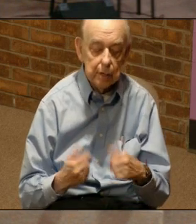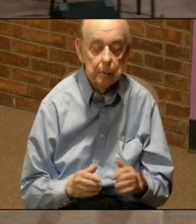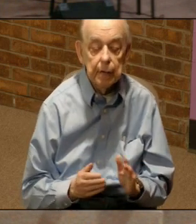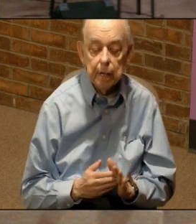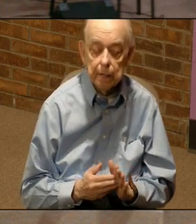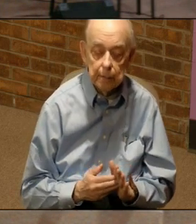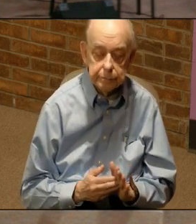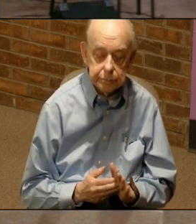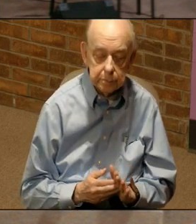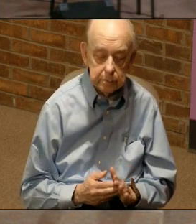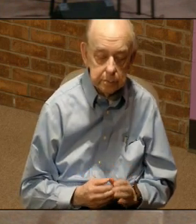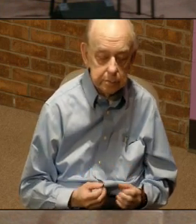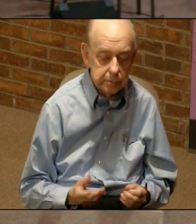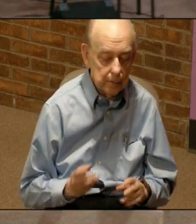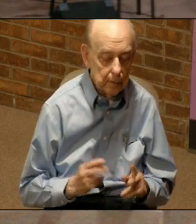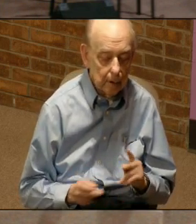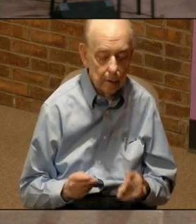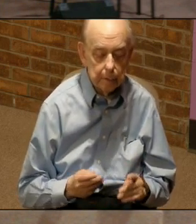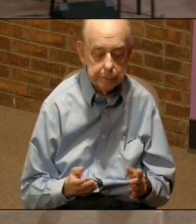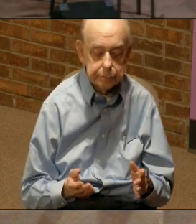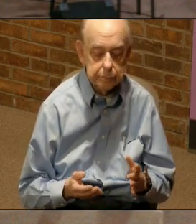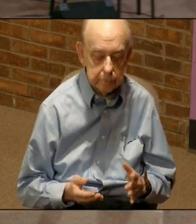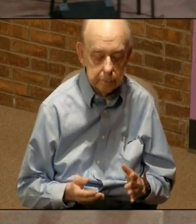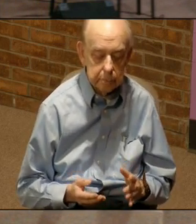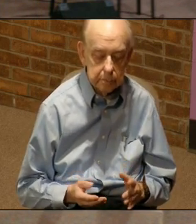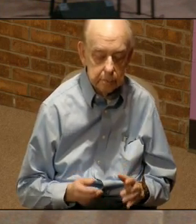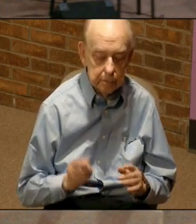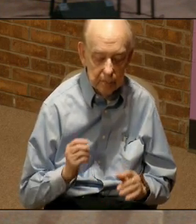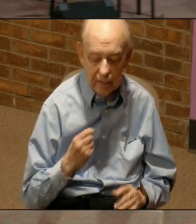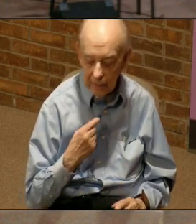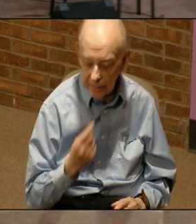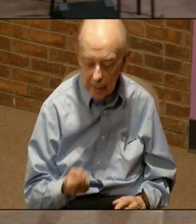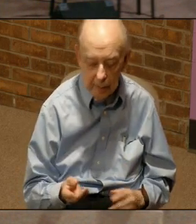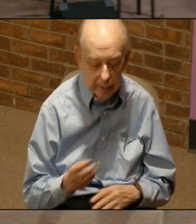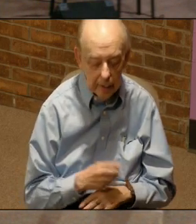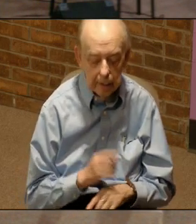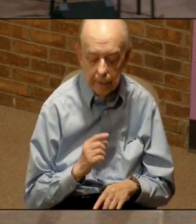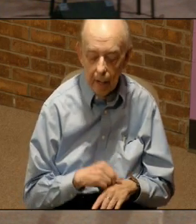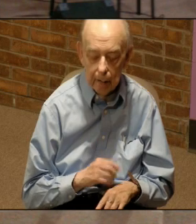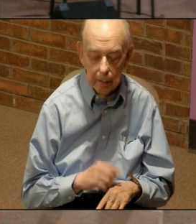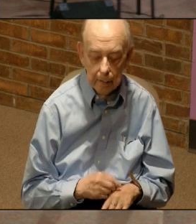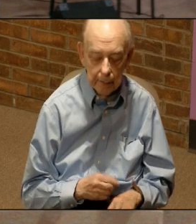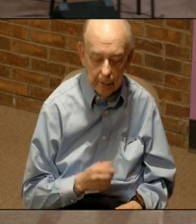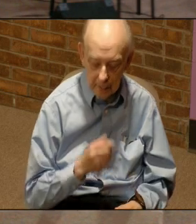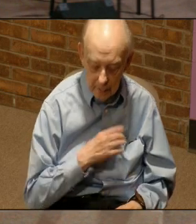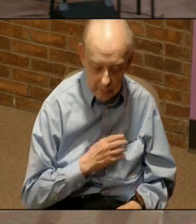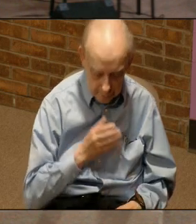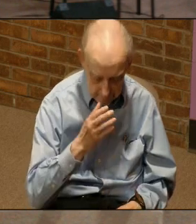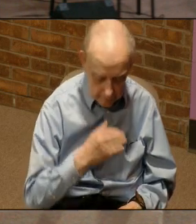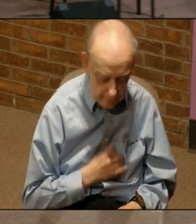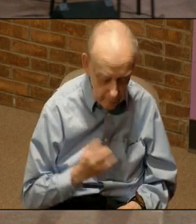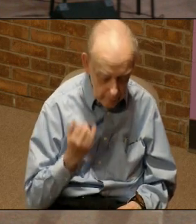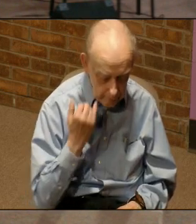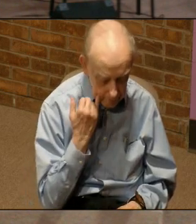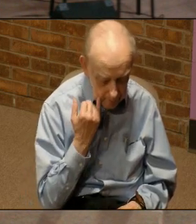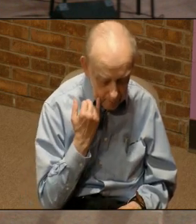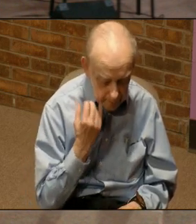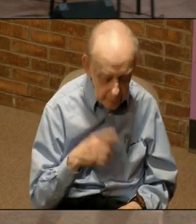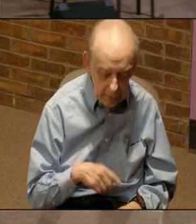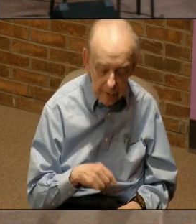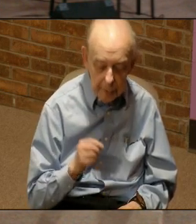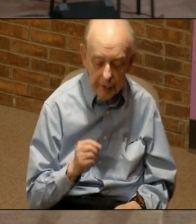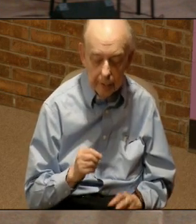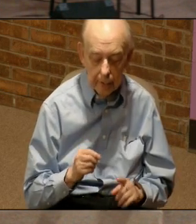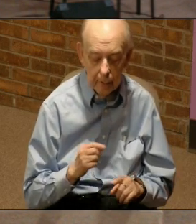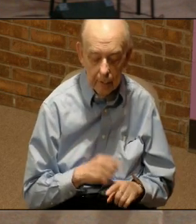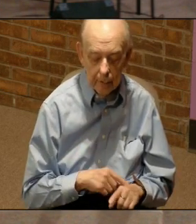again. We've got so many people that want to pinpoint the date and the time. And ladies and gentlemen, if you can pinpoint the day